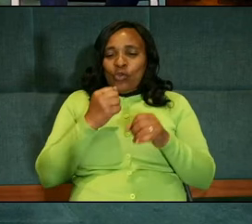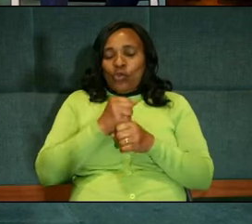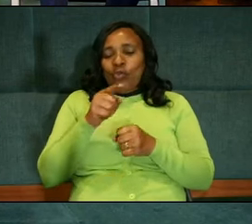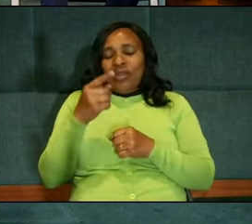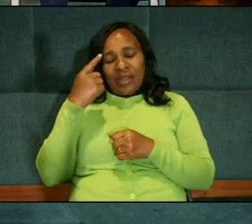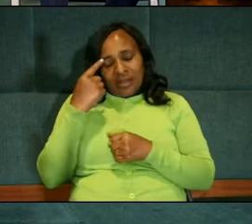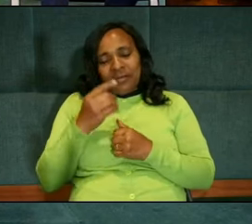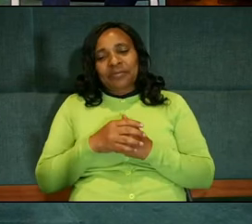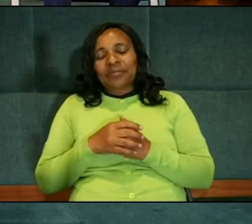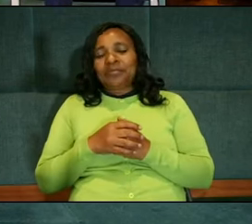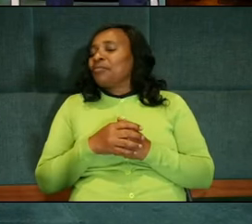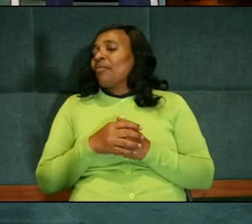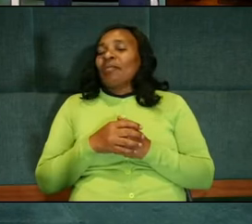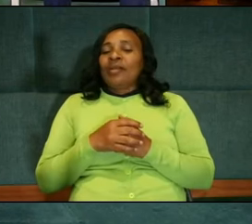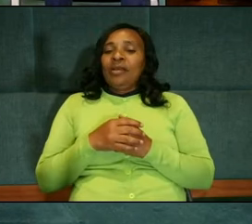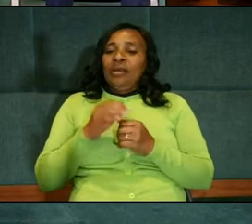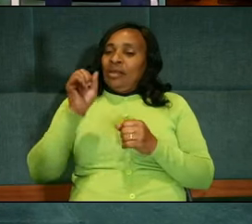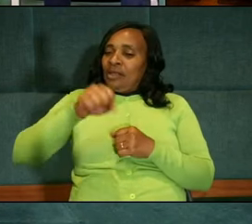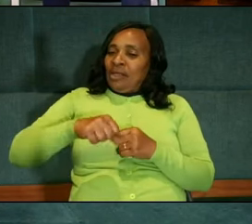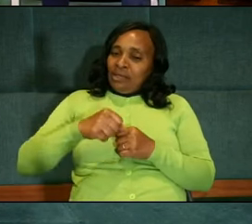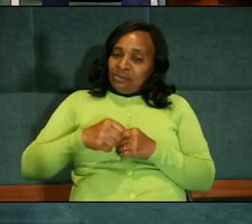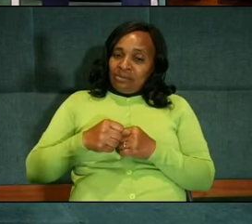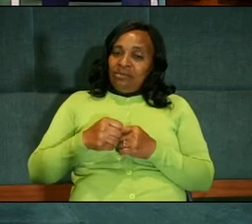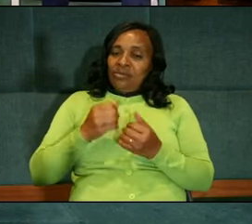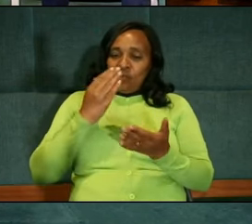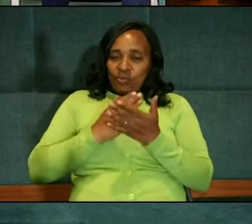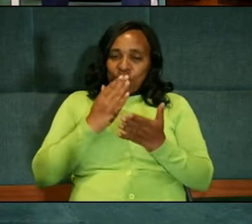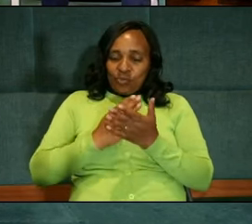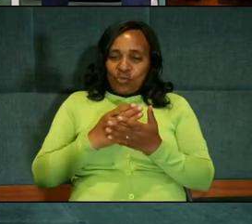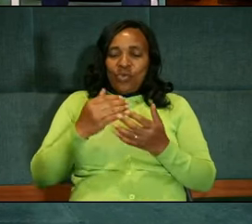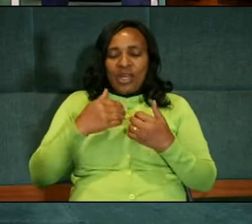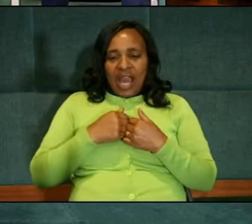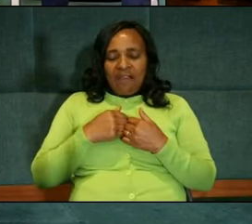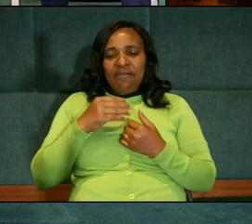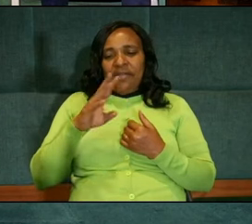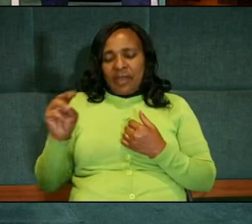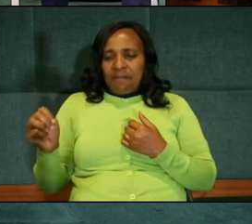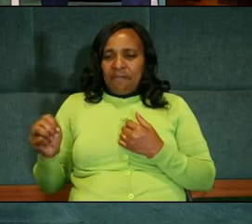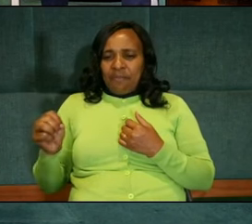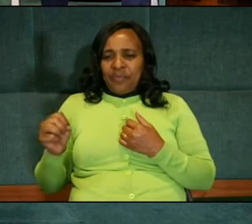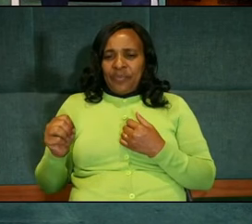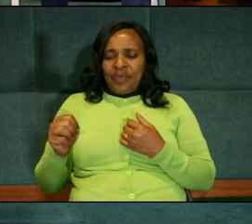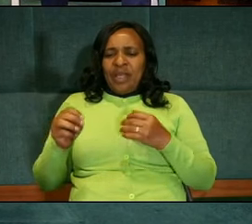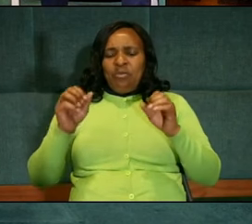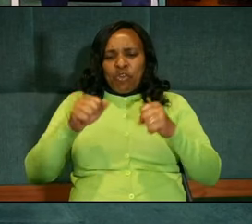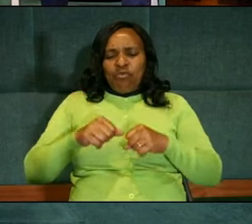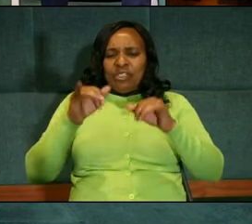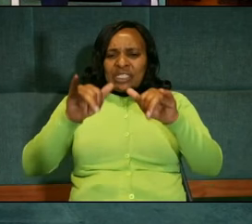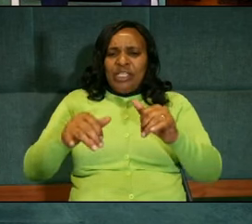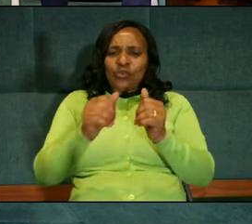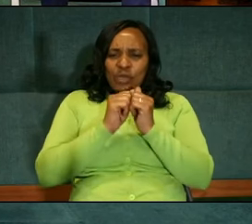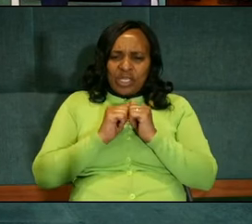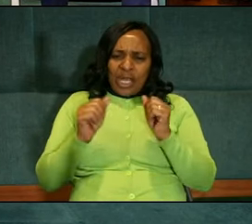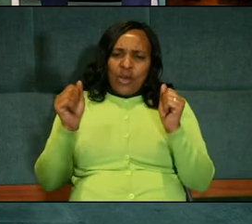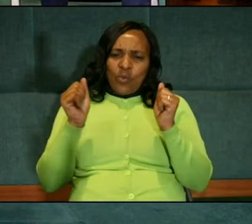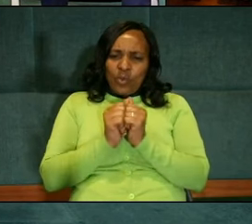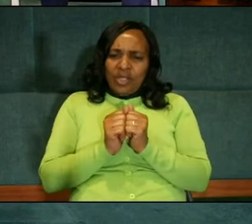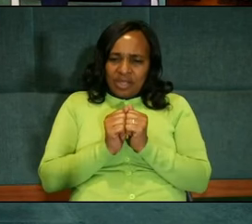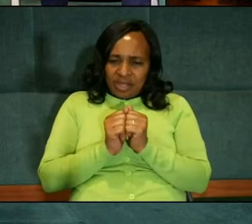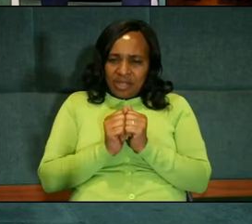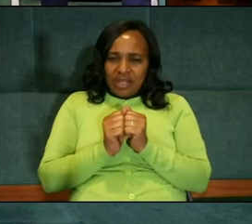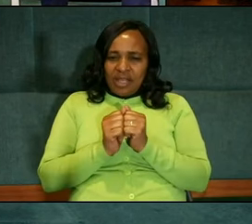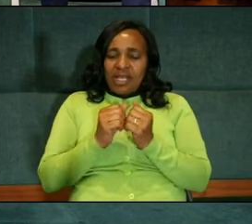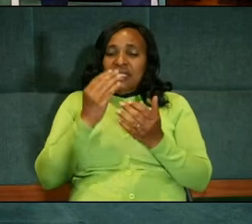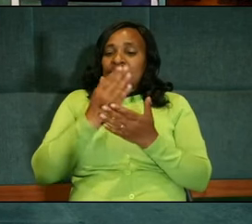maybe? Yeah, definitely. We have friends that we just click with, and it's